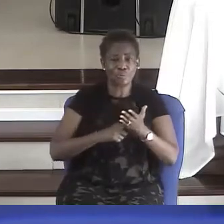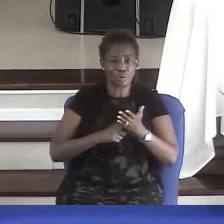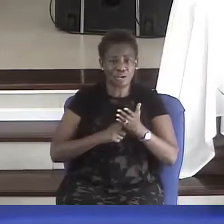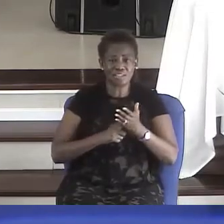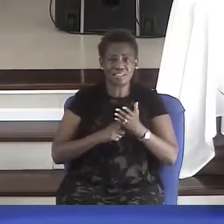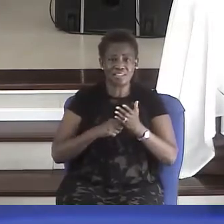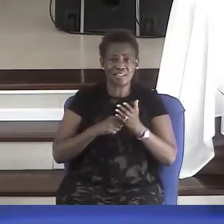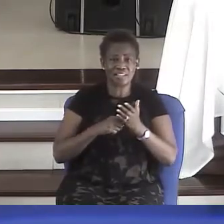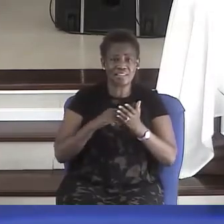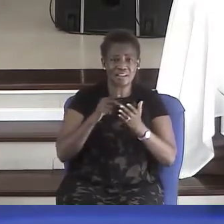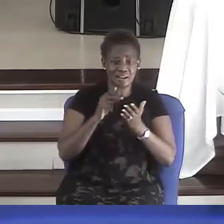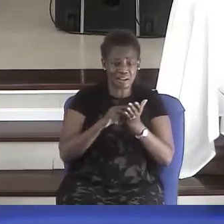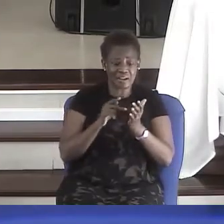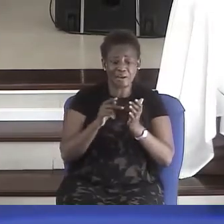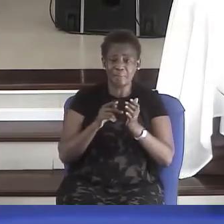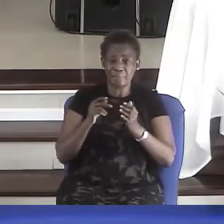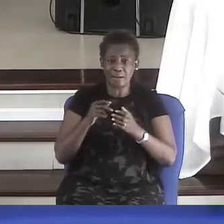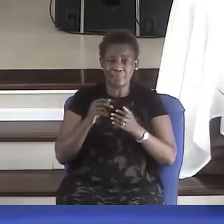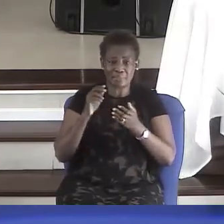Back to the Bible.